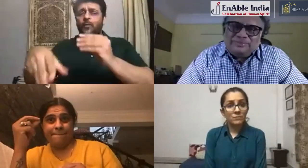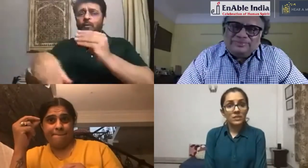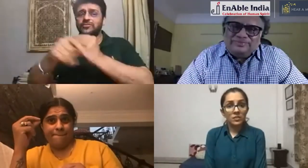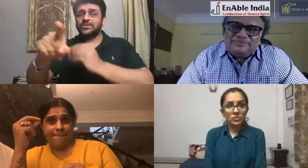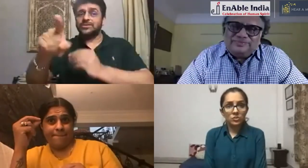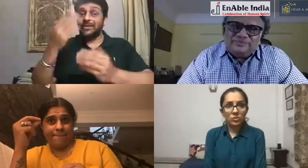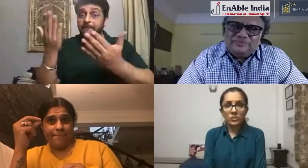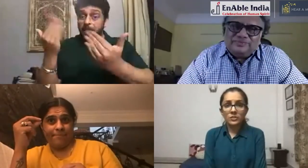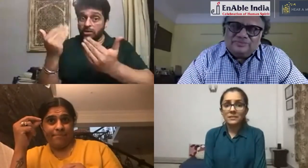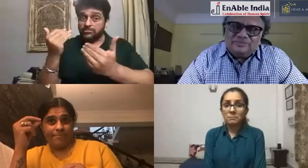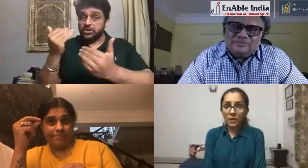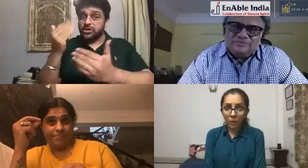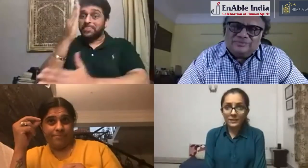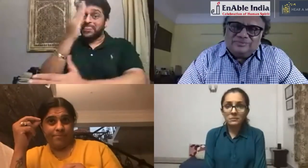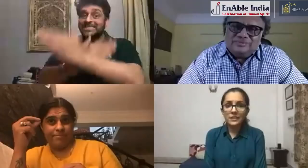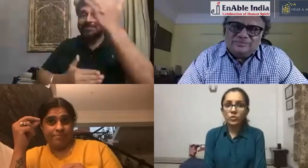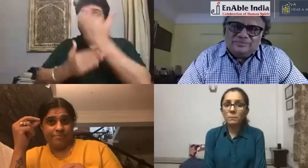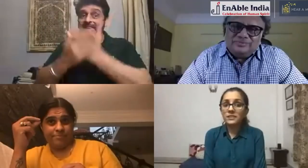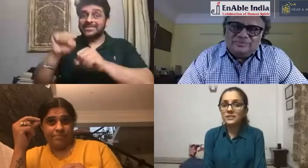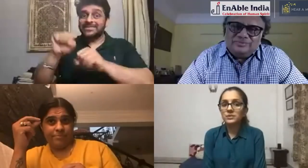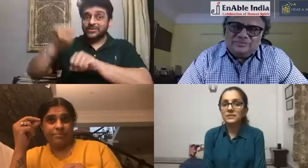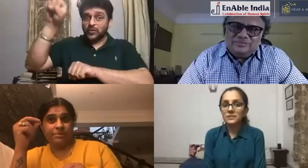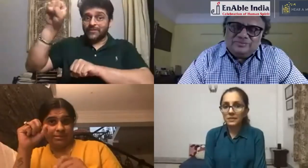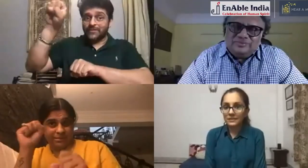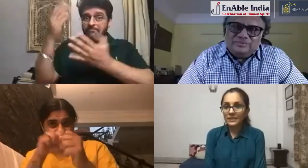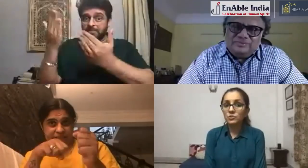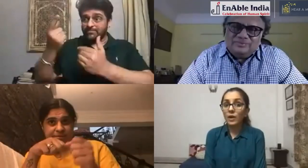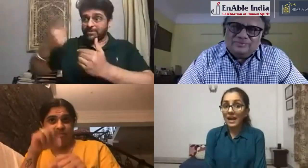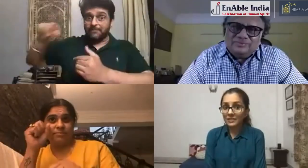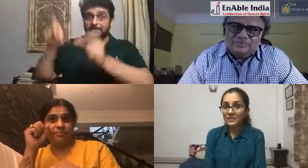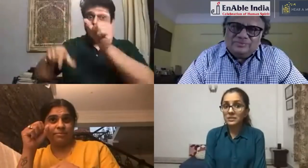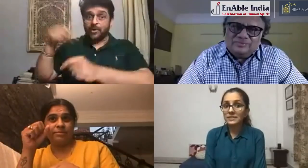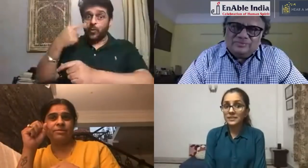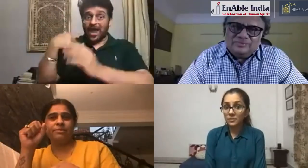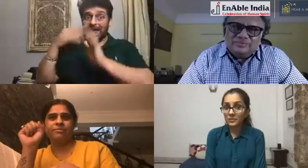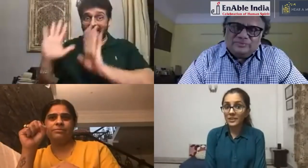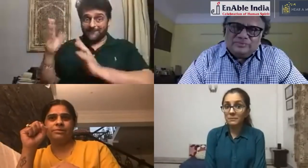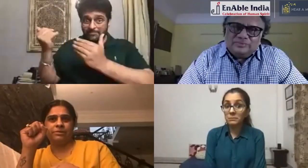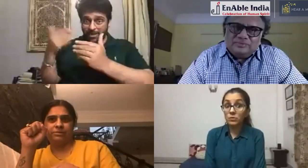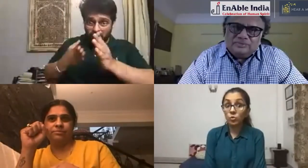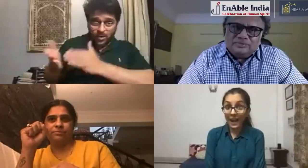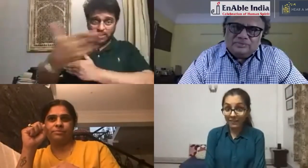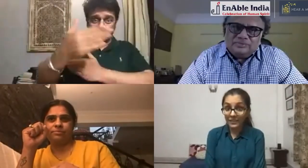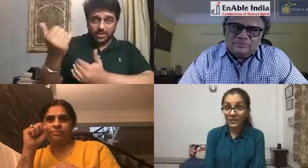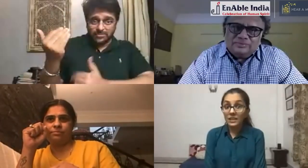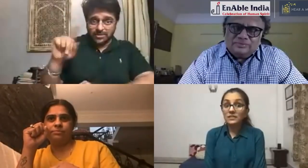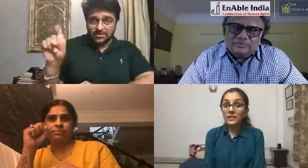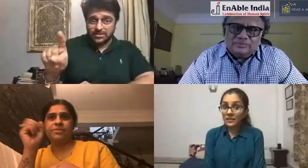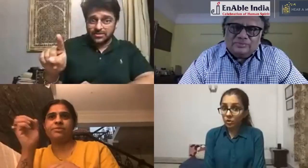here, just hold on to that. Possibly, person with disability, if you have a disability certificate, people who have